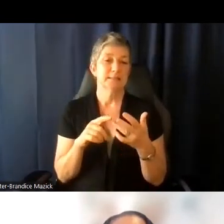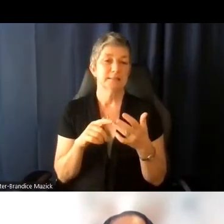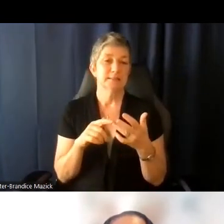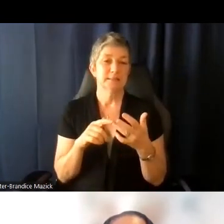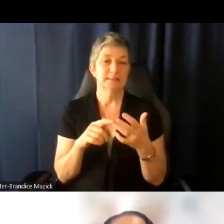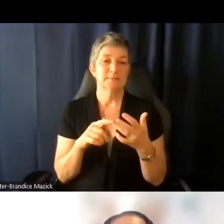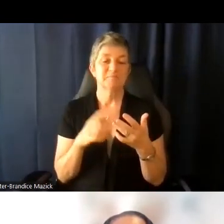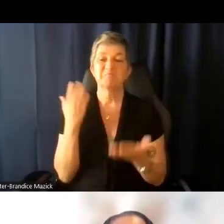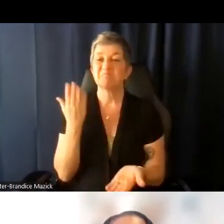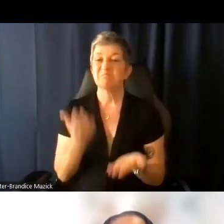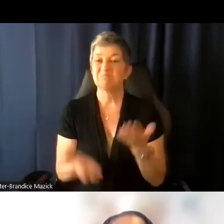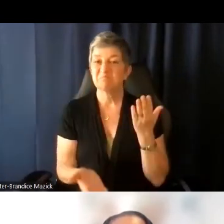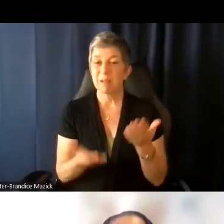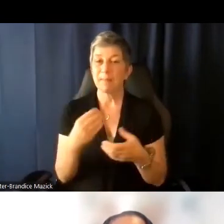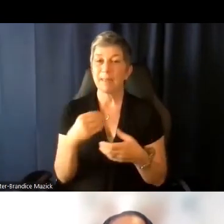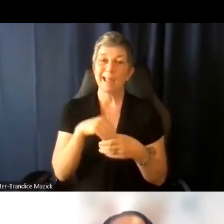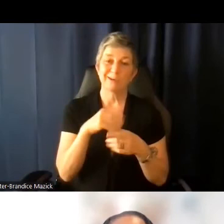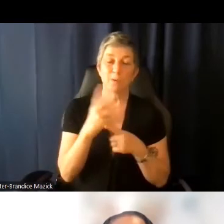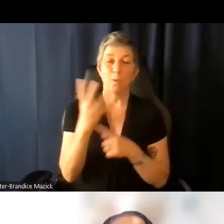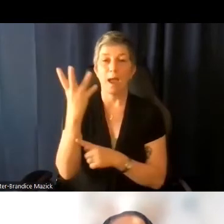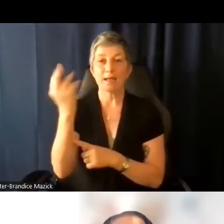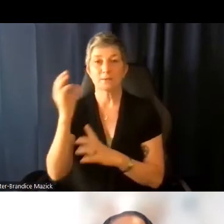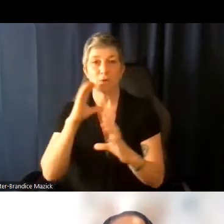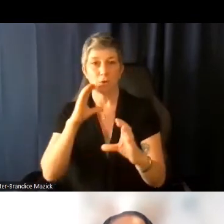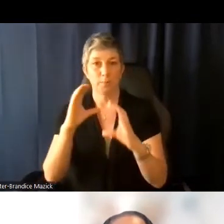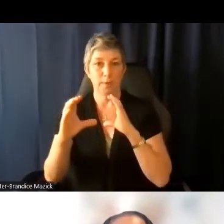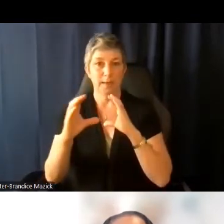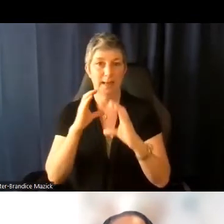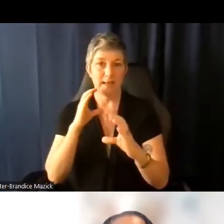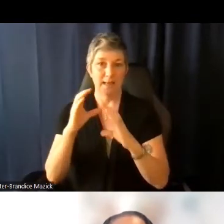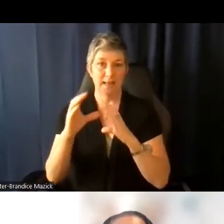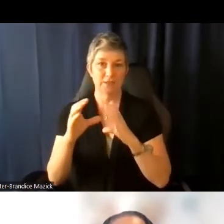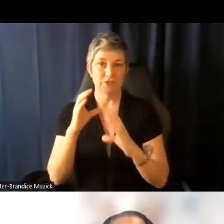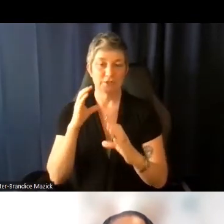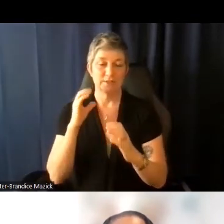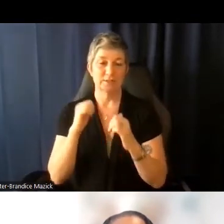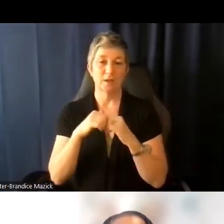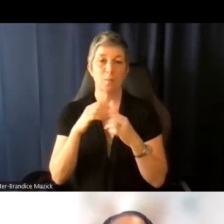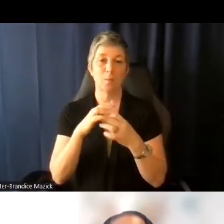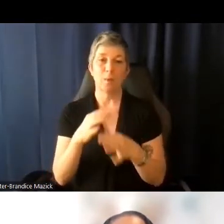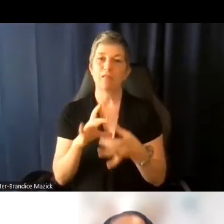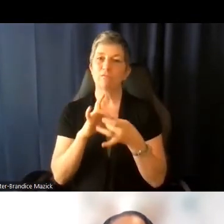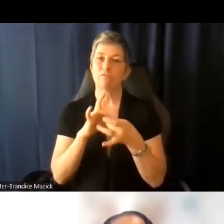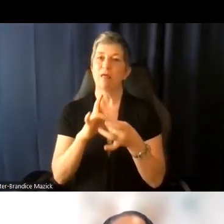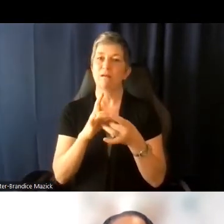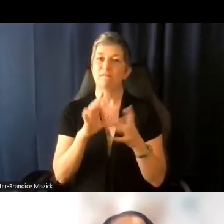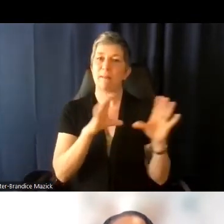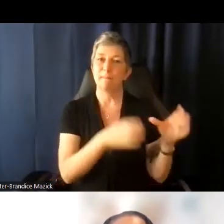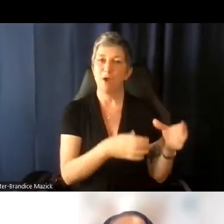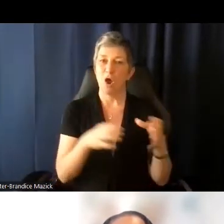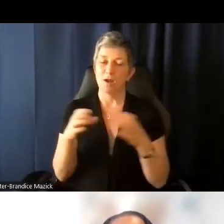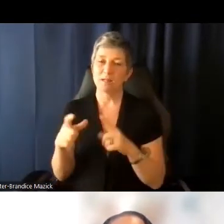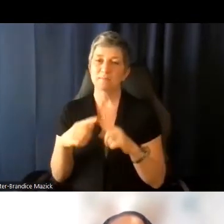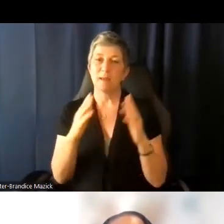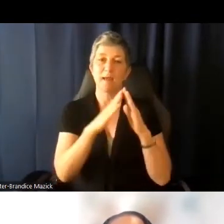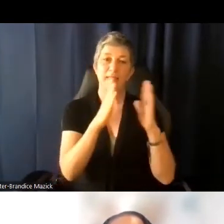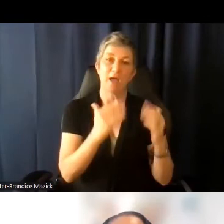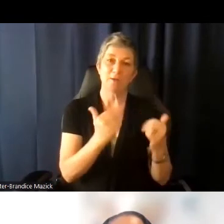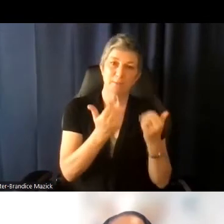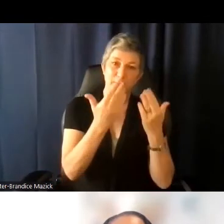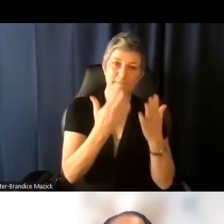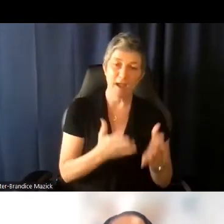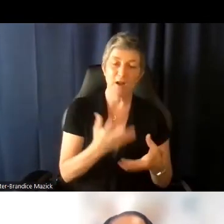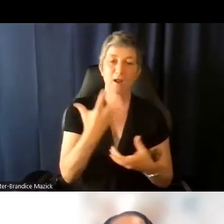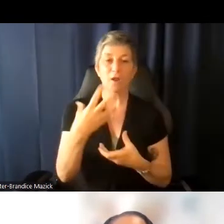There may be internal or external communications by relevant parties, by the housing provider, so including